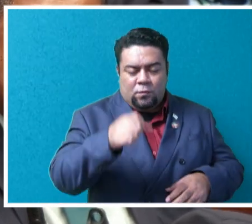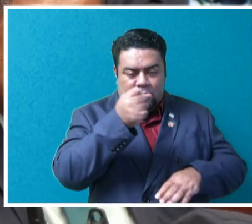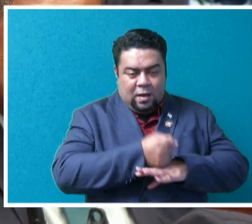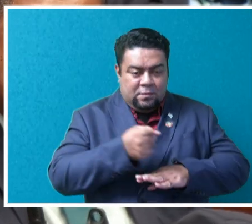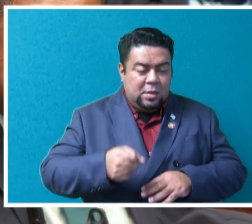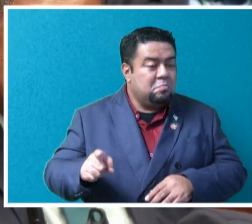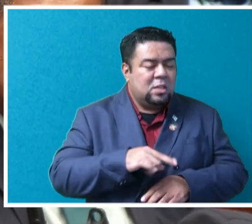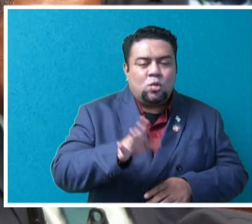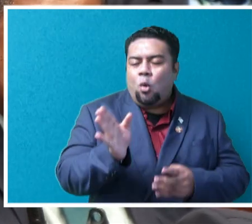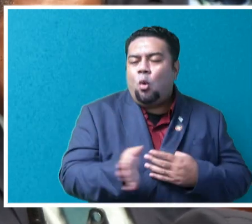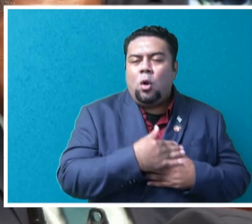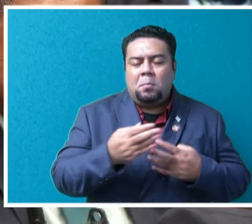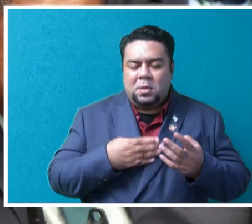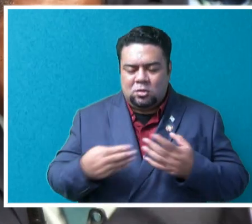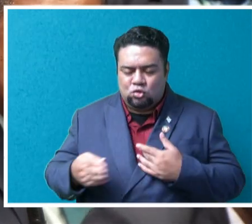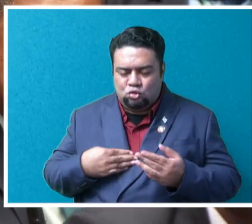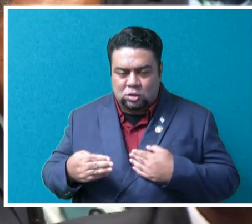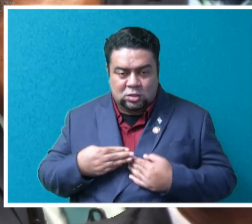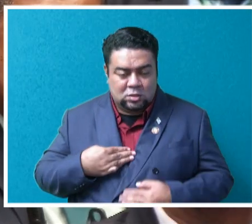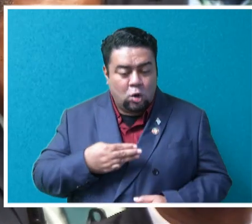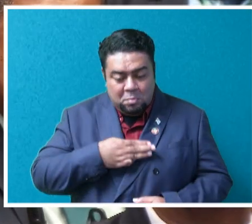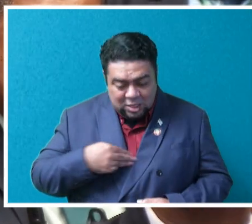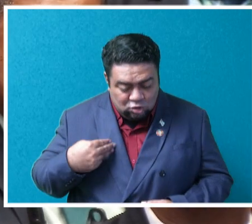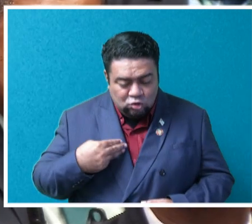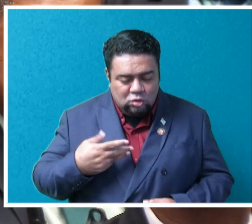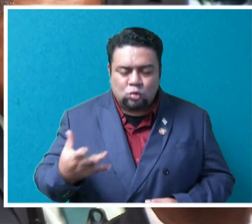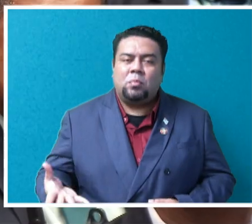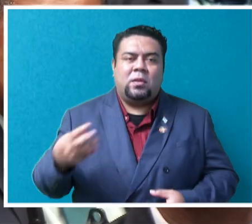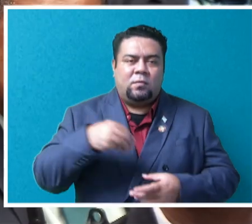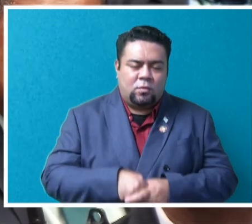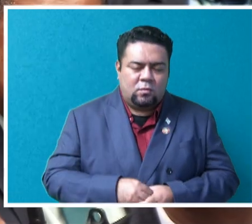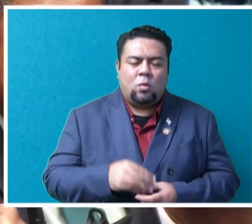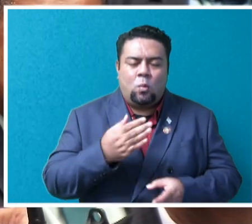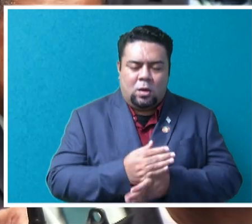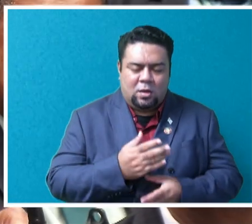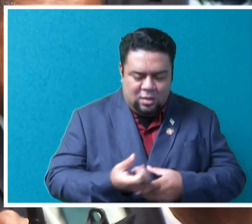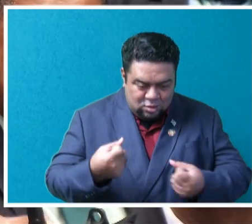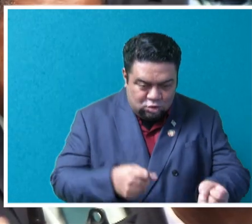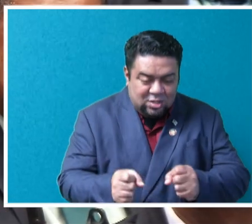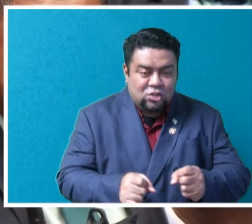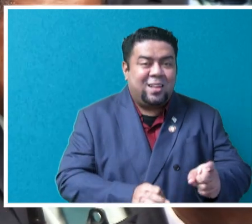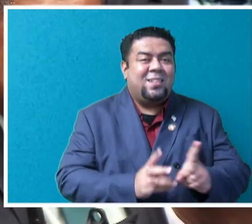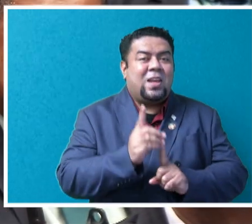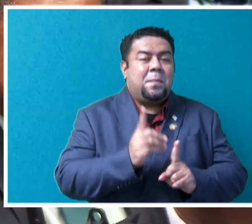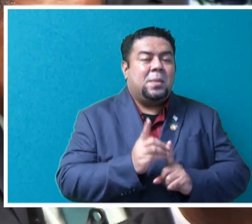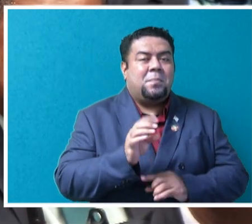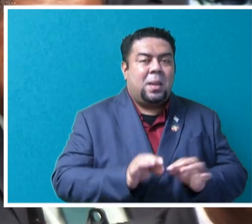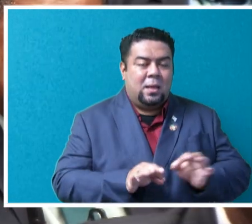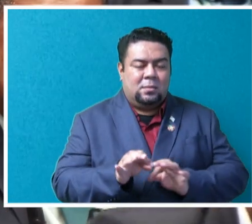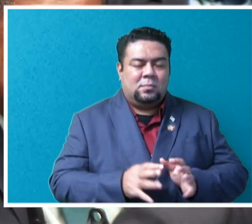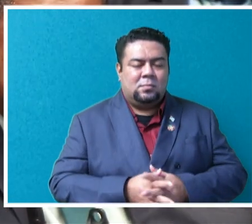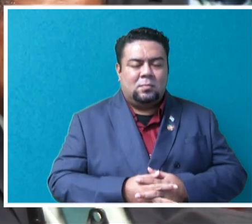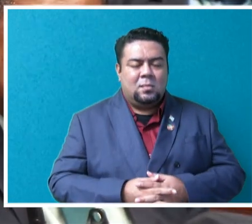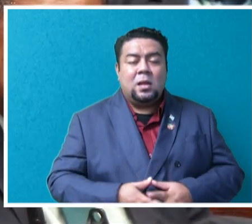Plan on the pupil empowerment and our strategic development plan. In my